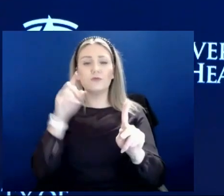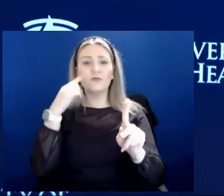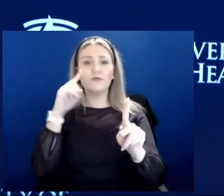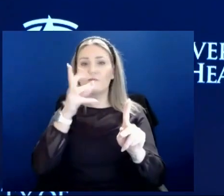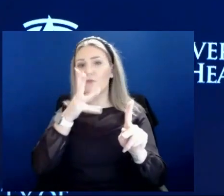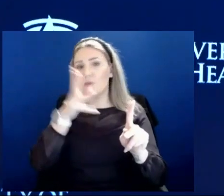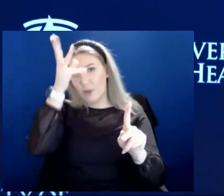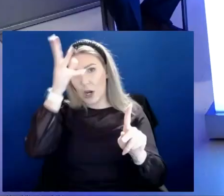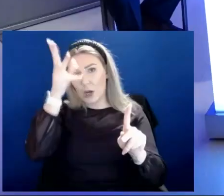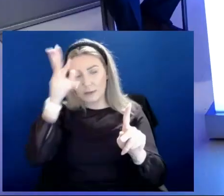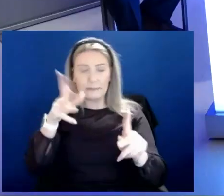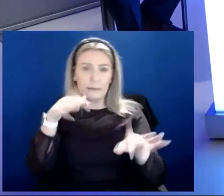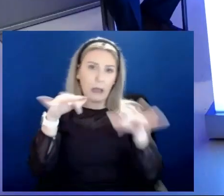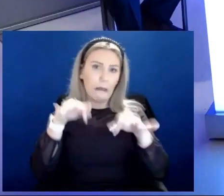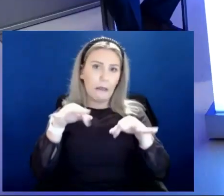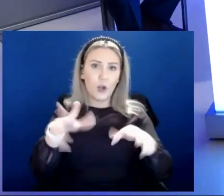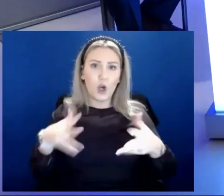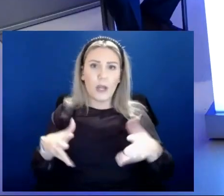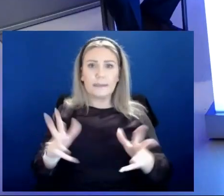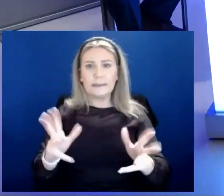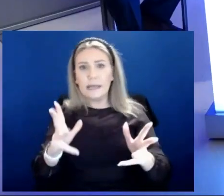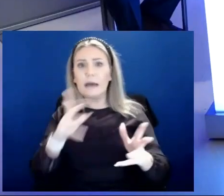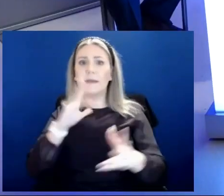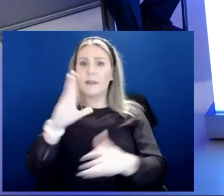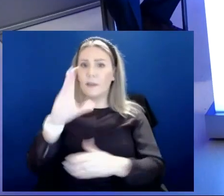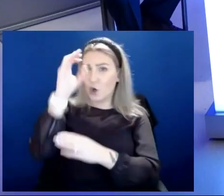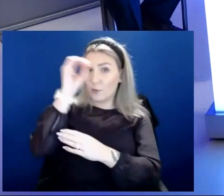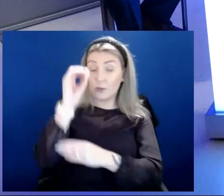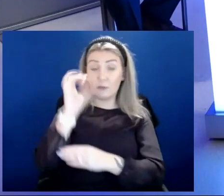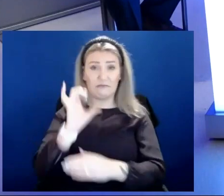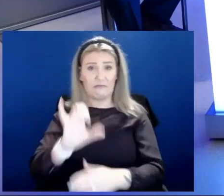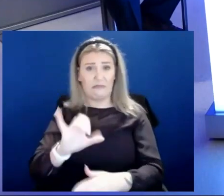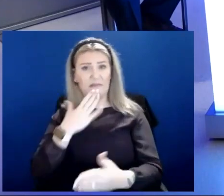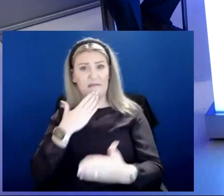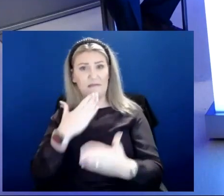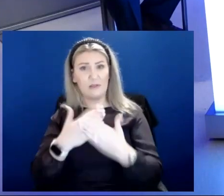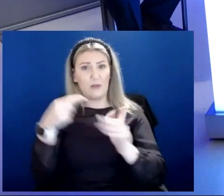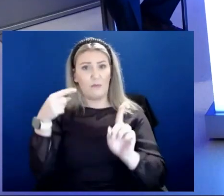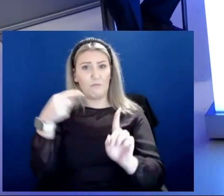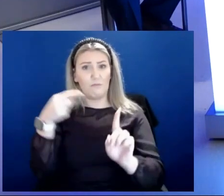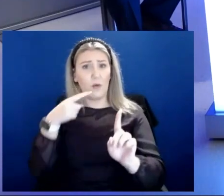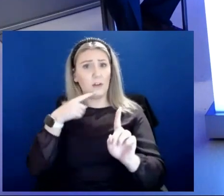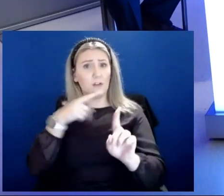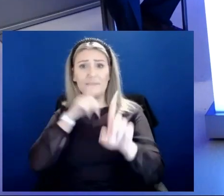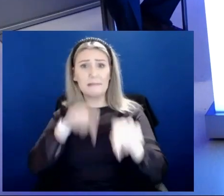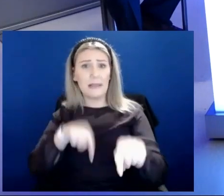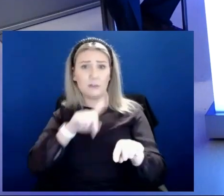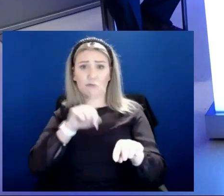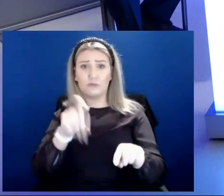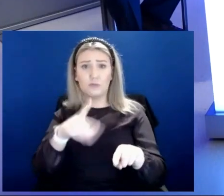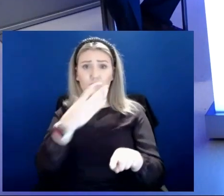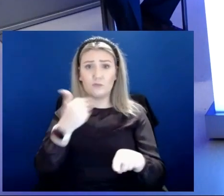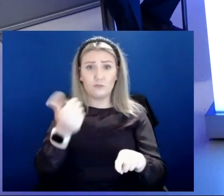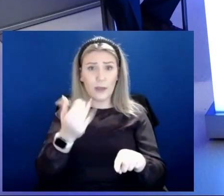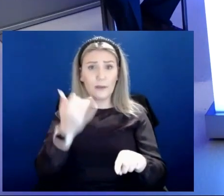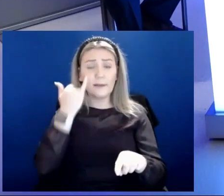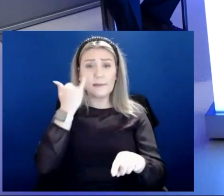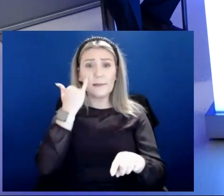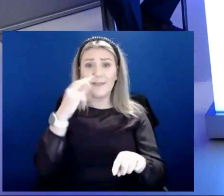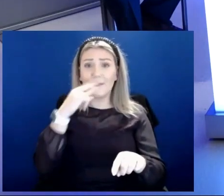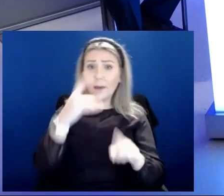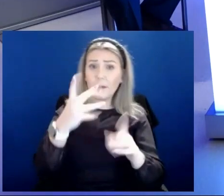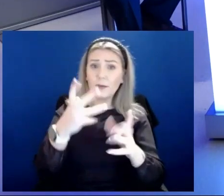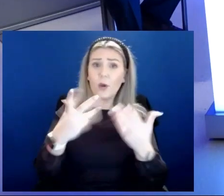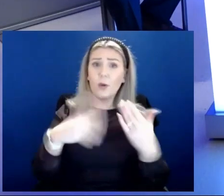And and opinions and about what's That's happening. a really good point. Just answer the question that was Just asked. answer the question. If kids want more information, then they